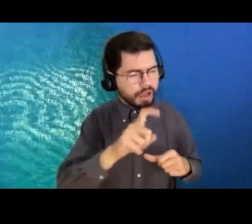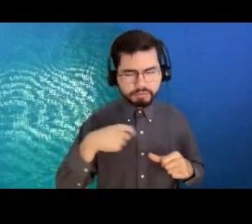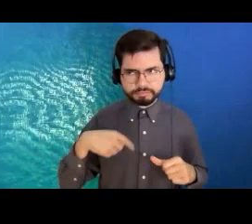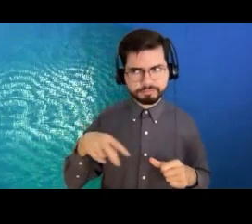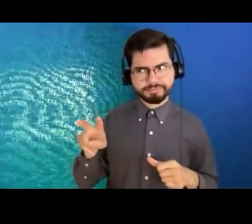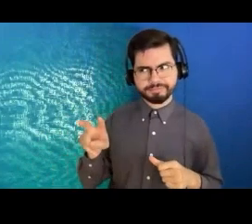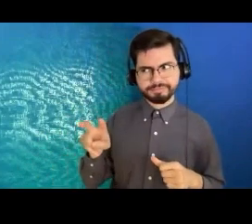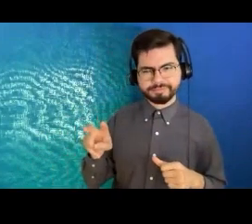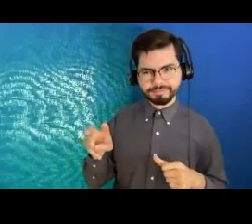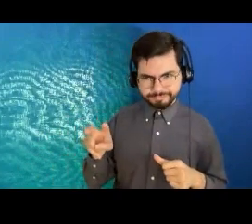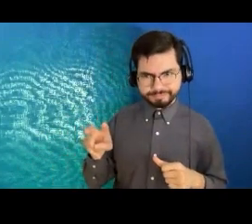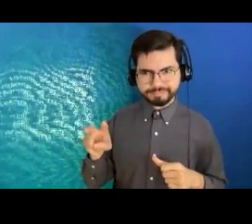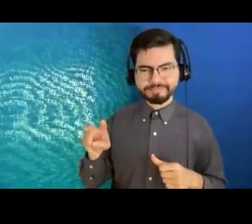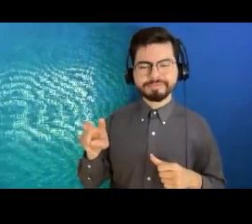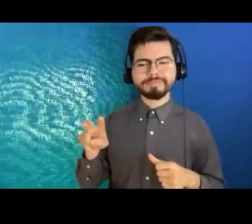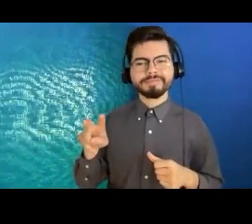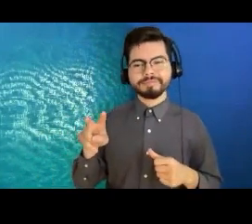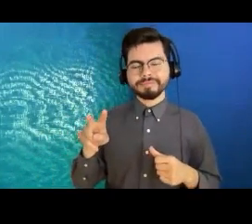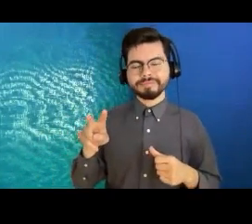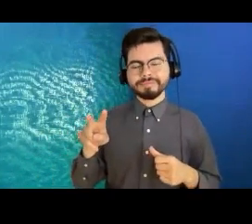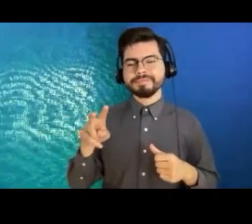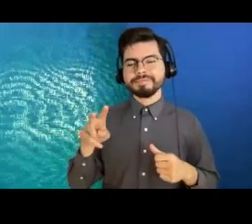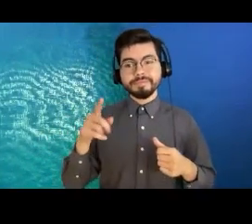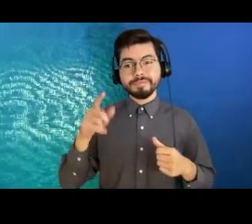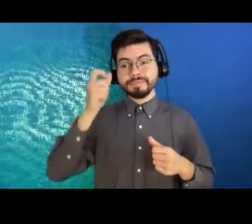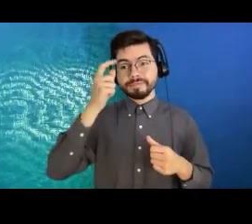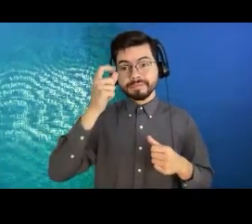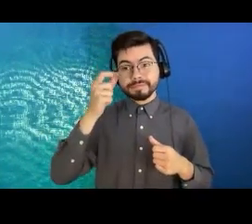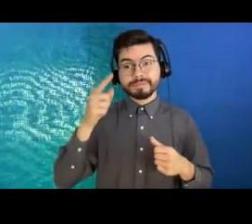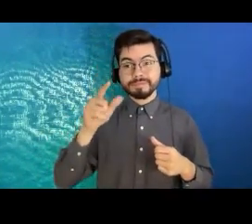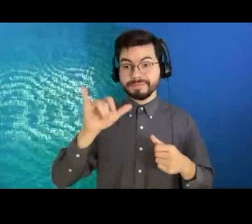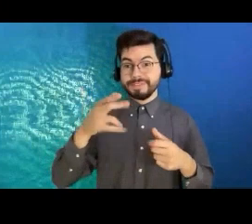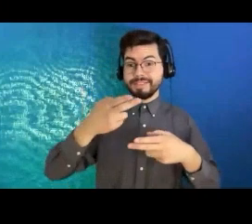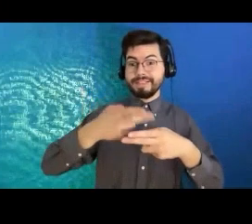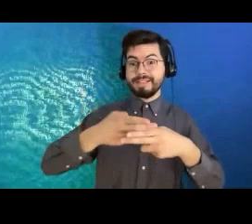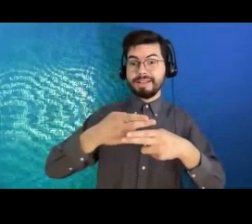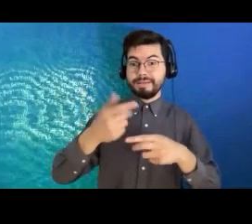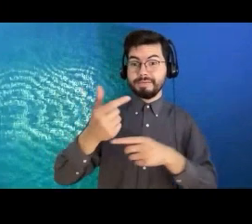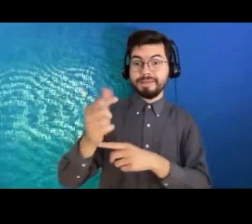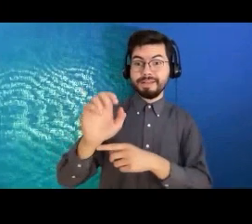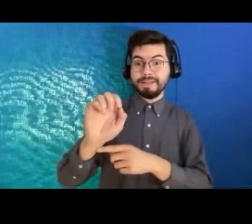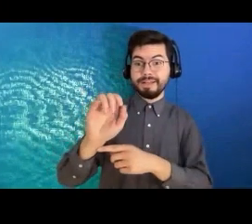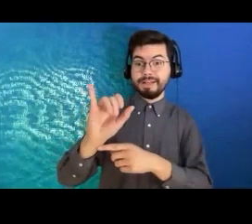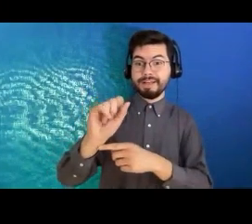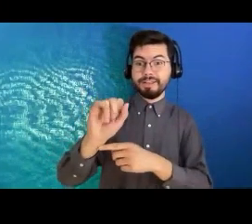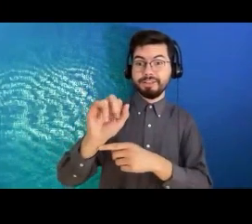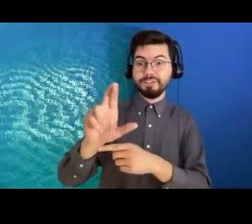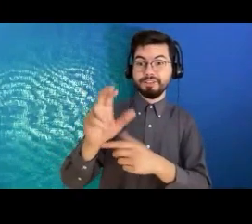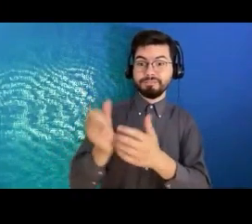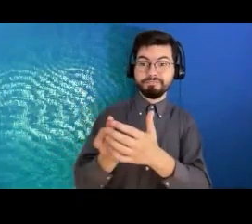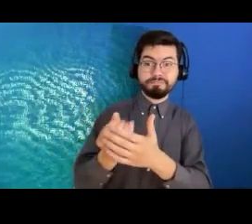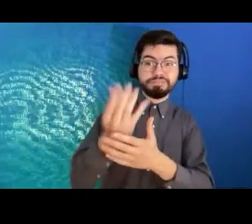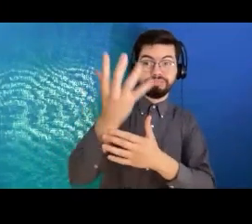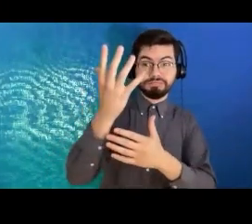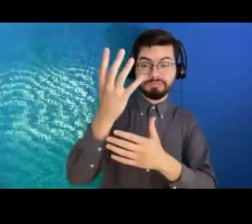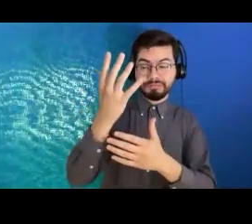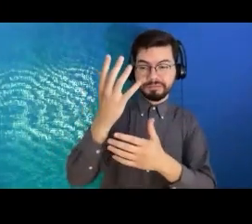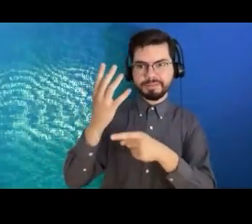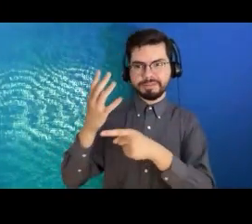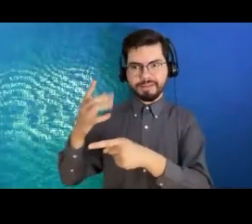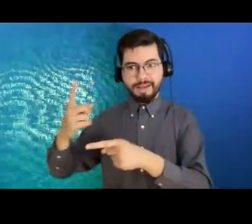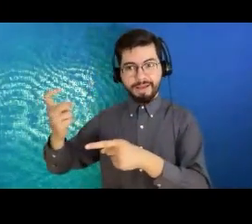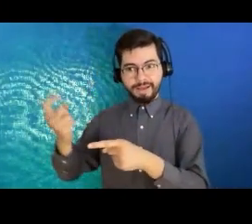really asking? And so is there a geyser out here somewhere? It's really more, okay, I've been going for a